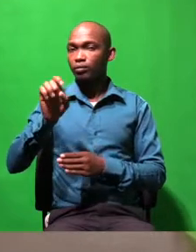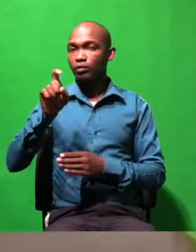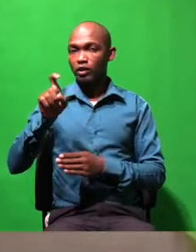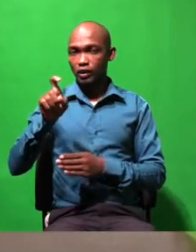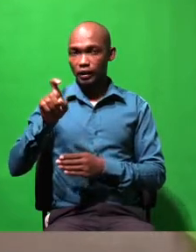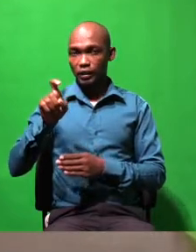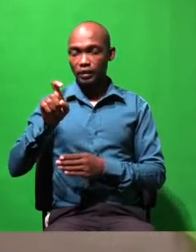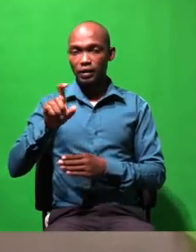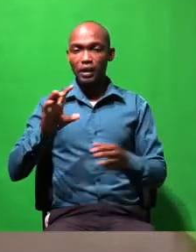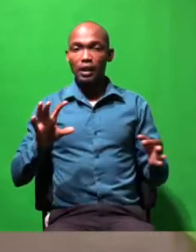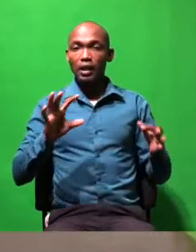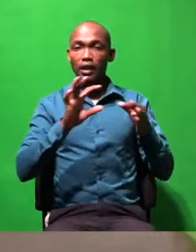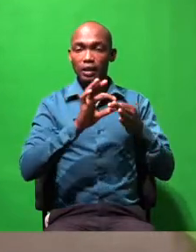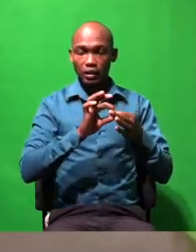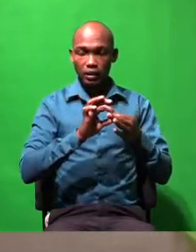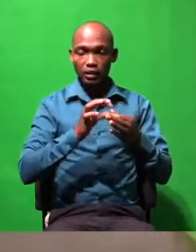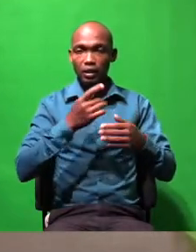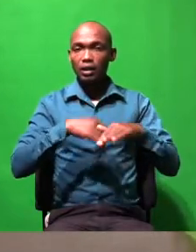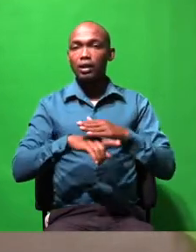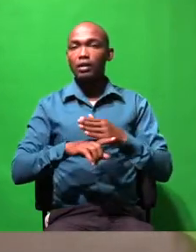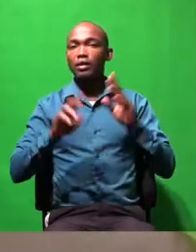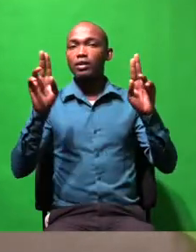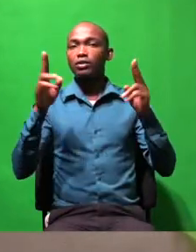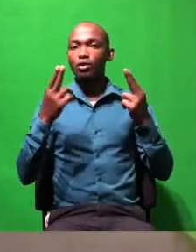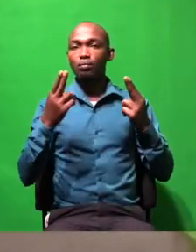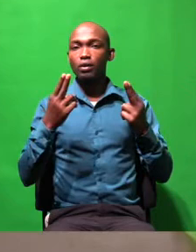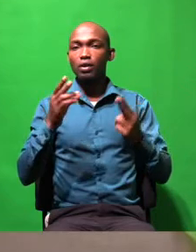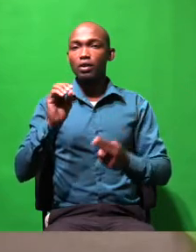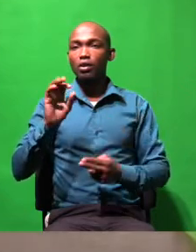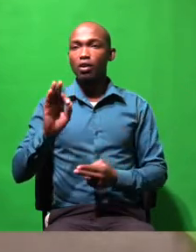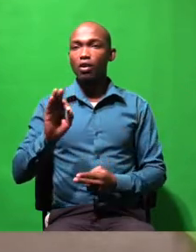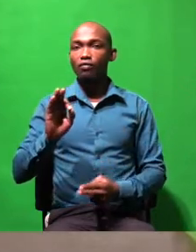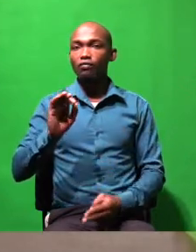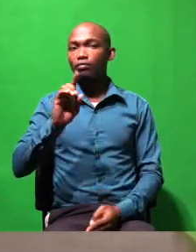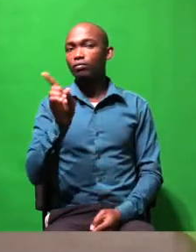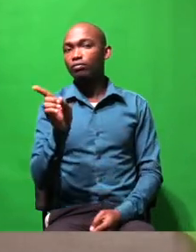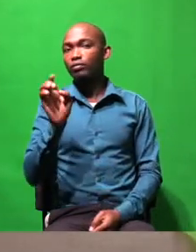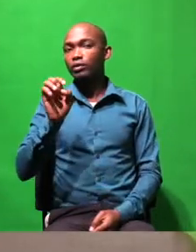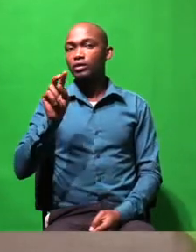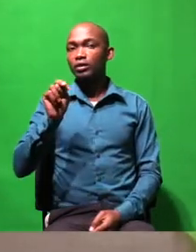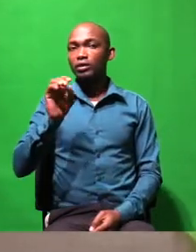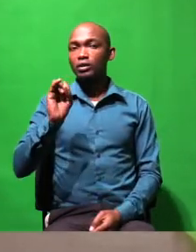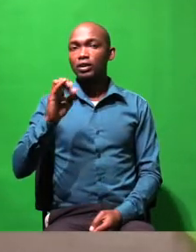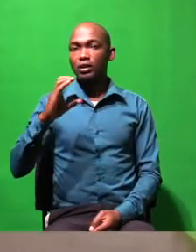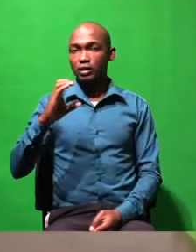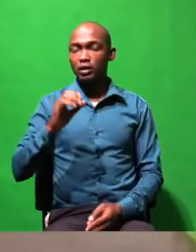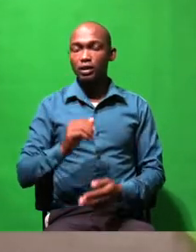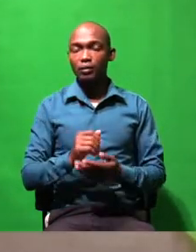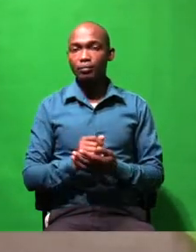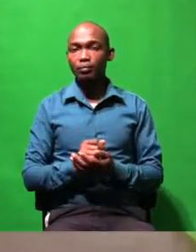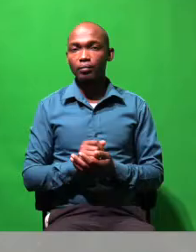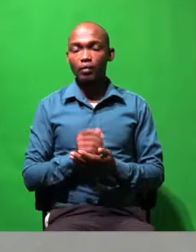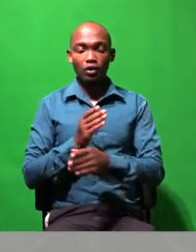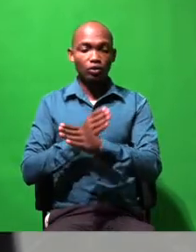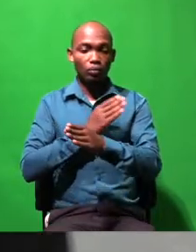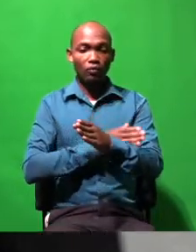gene in a topic of genetics. So this is a subtopic. And before starting